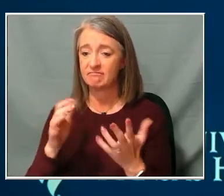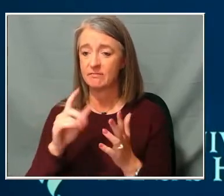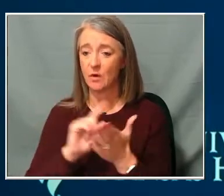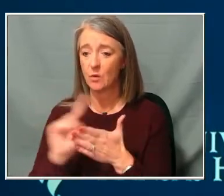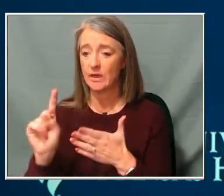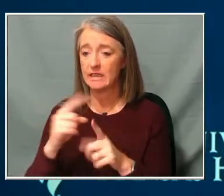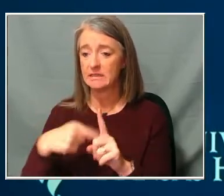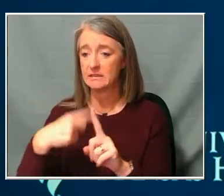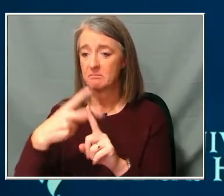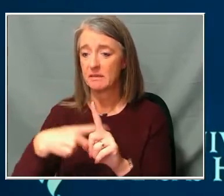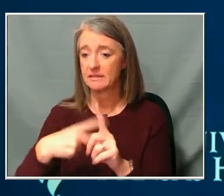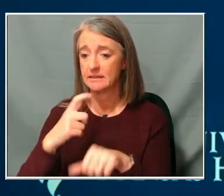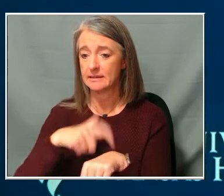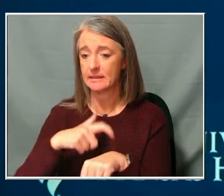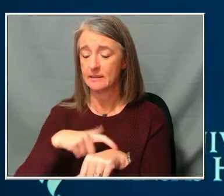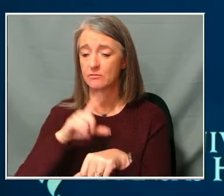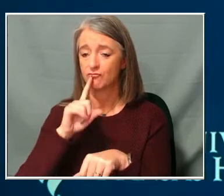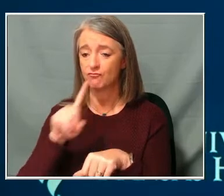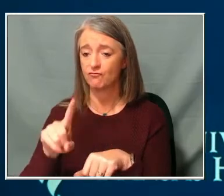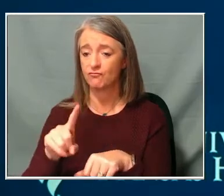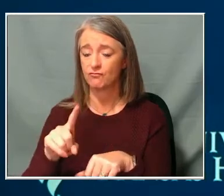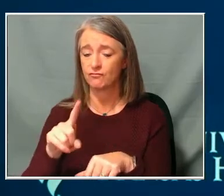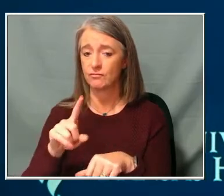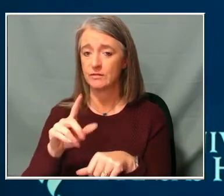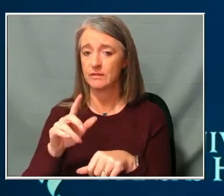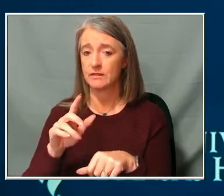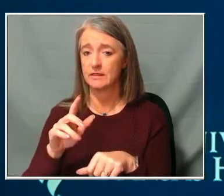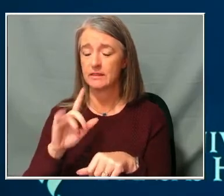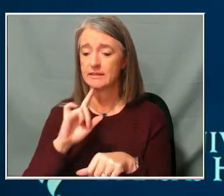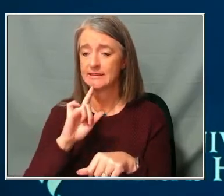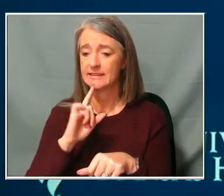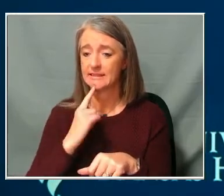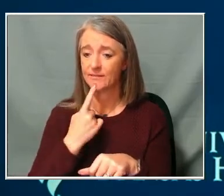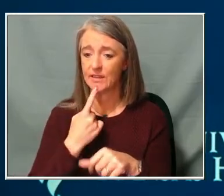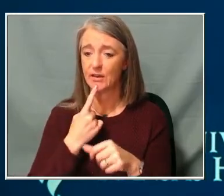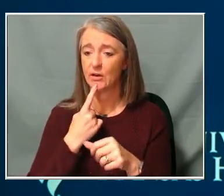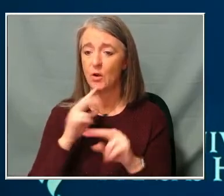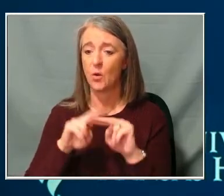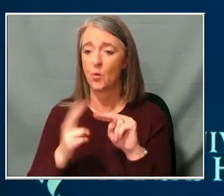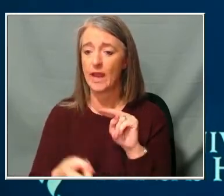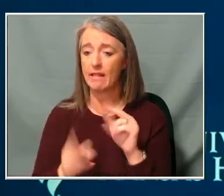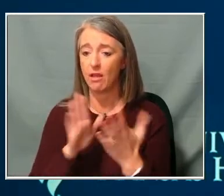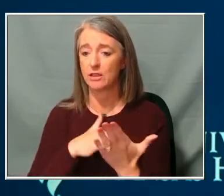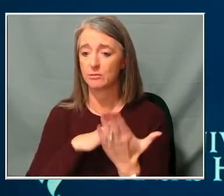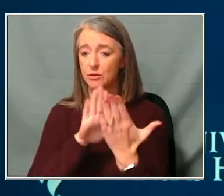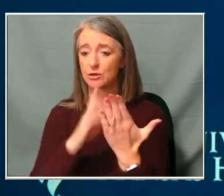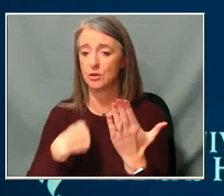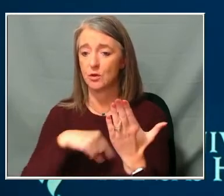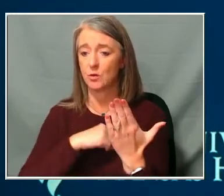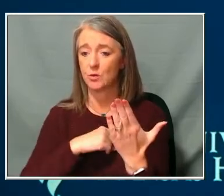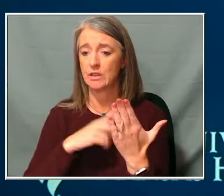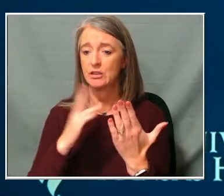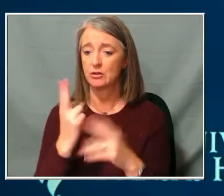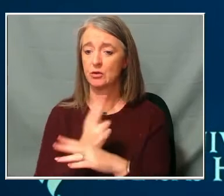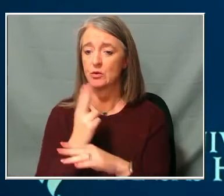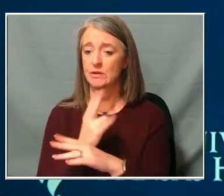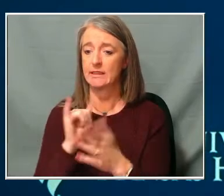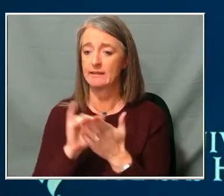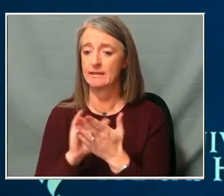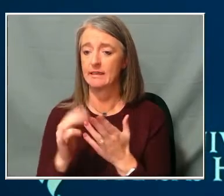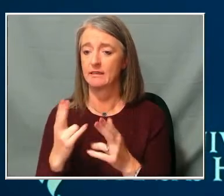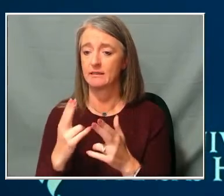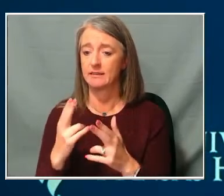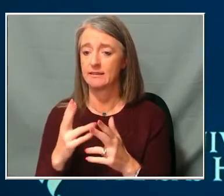at a time. And those are some of our severe weight loss approaches. We're actually taking that and just inserting a